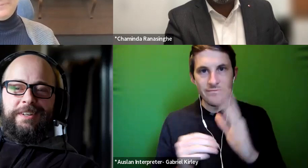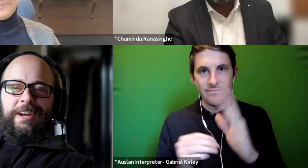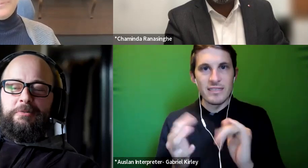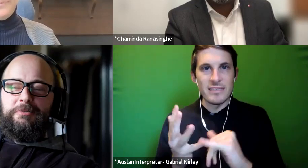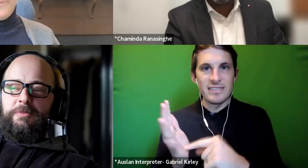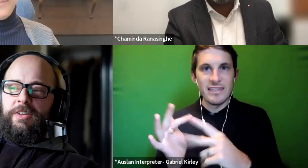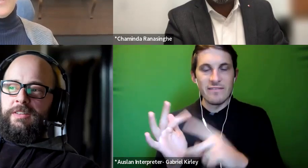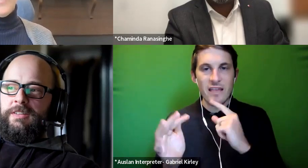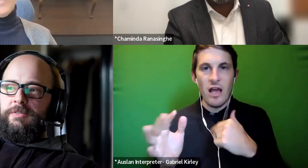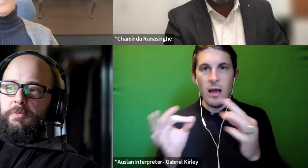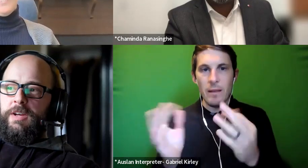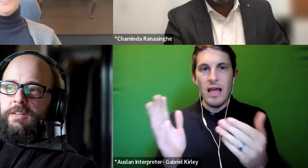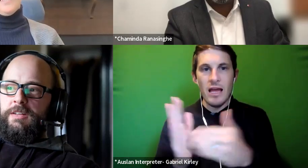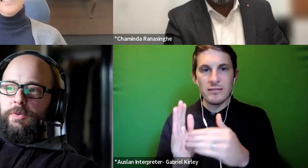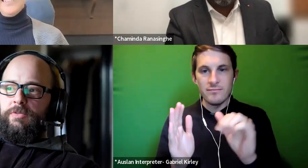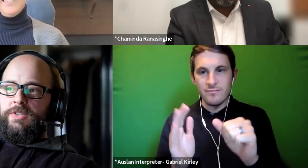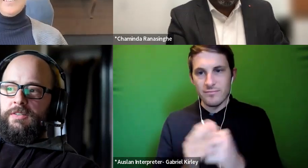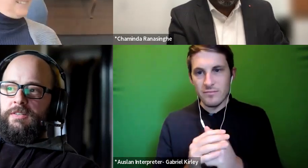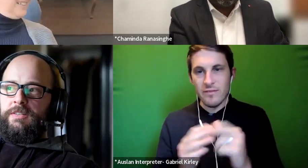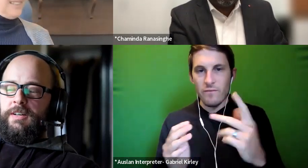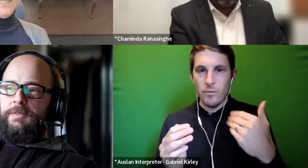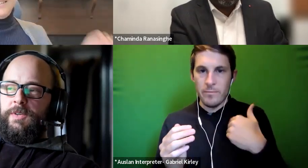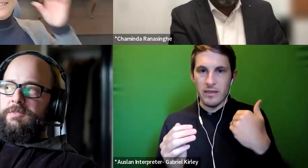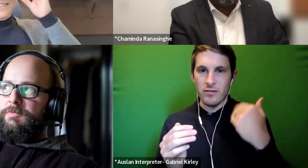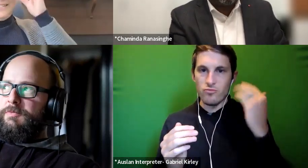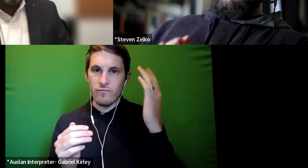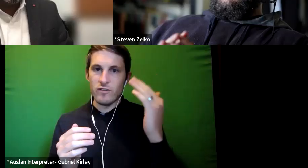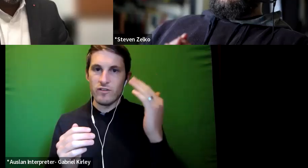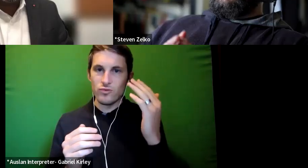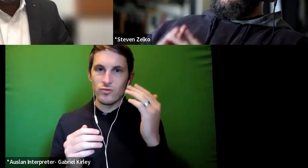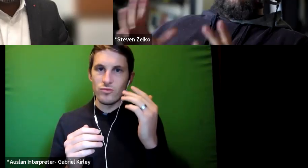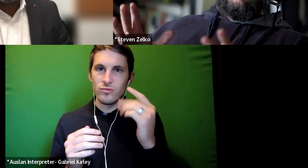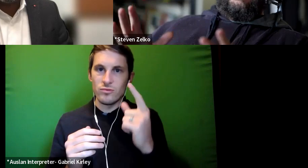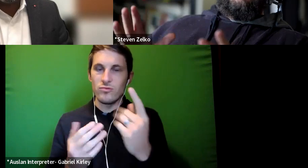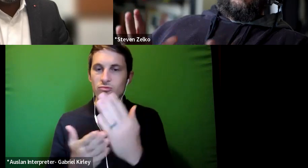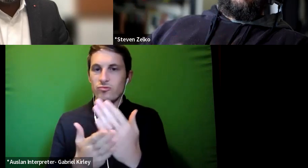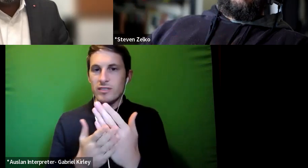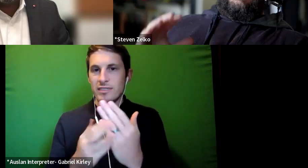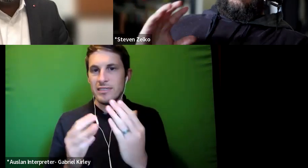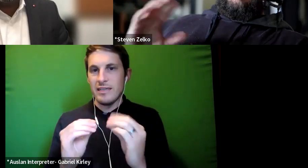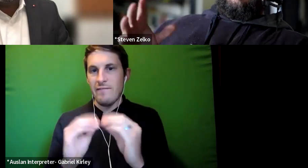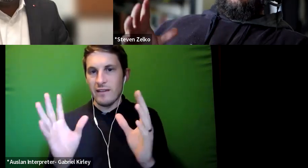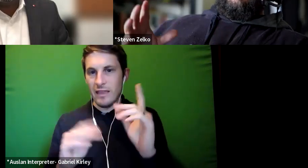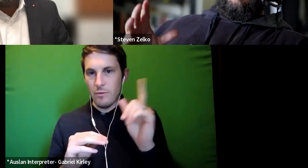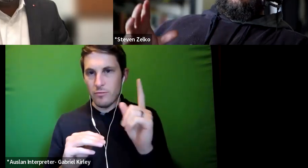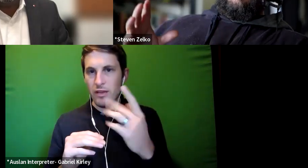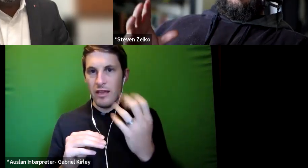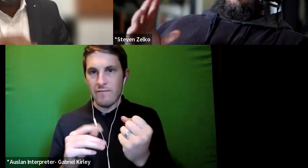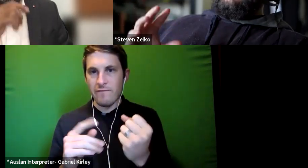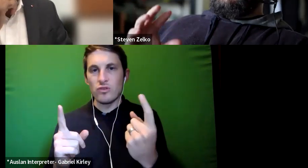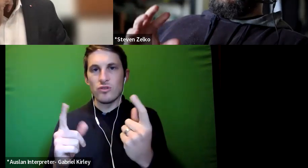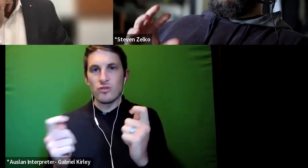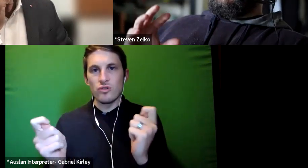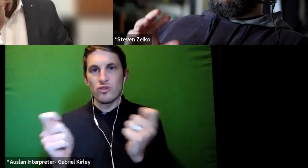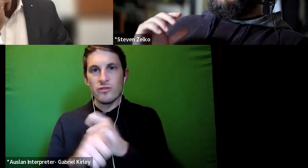I was going to carry on from that. I think for me, the reflection that's really evident at the moment is the shift from the